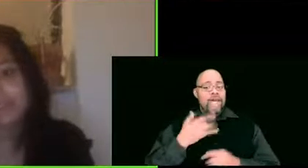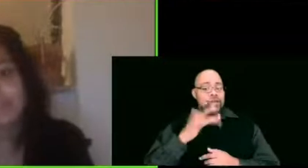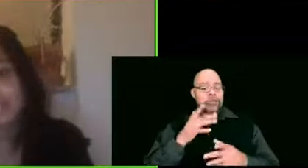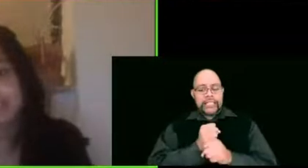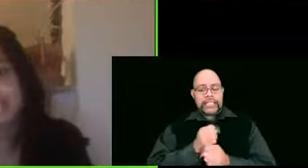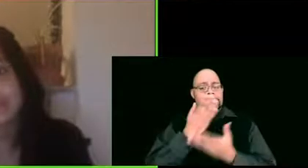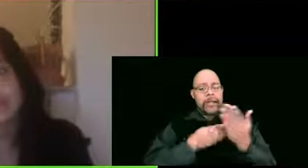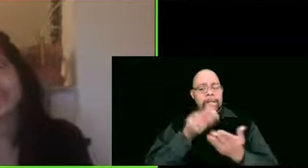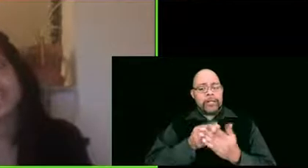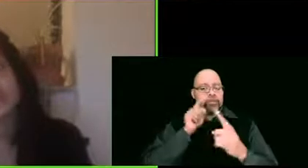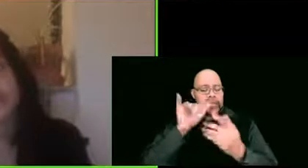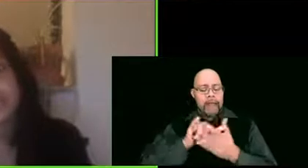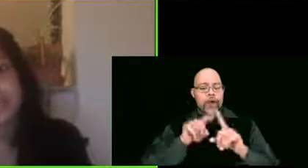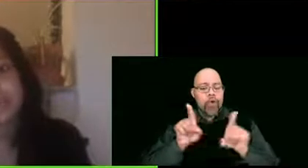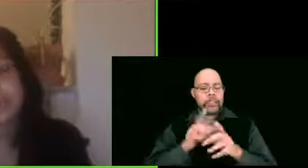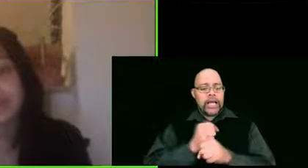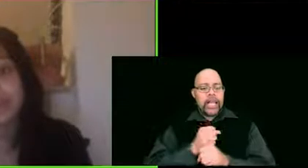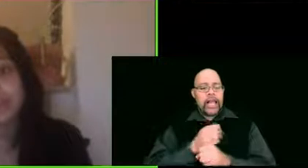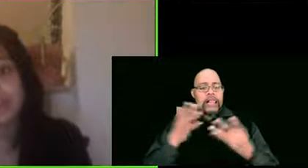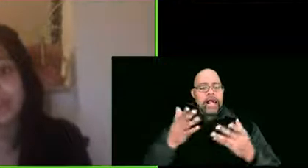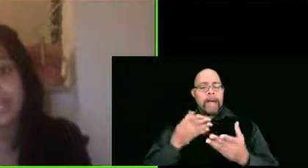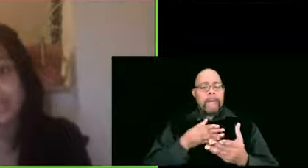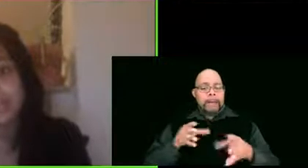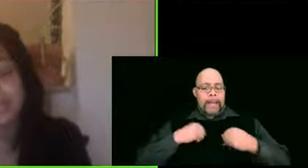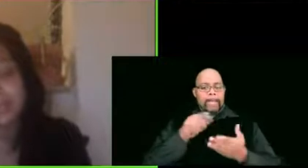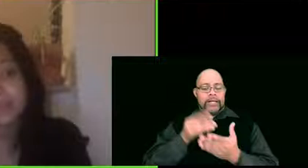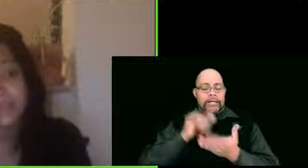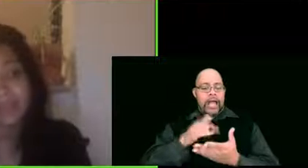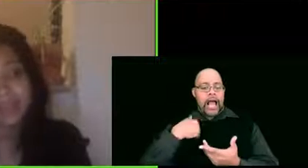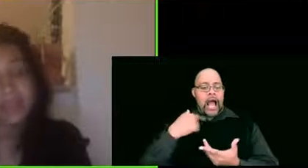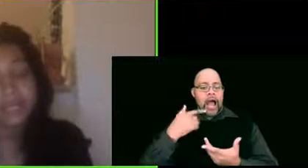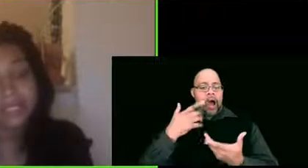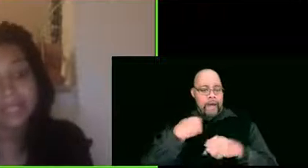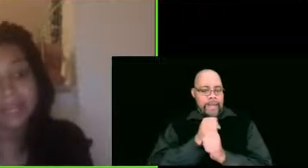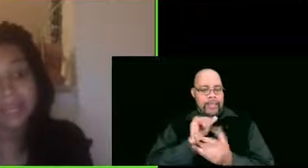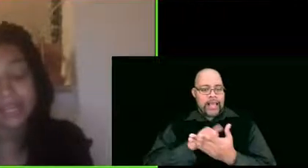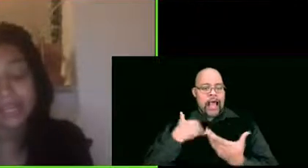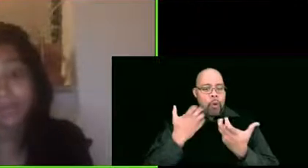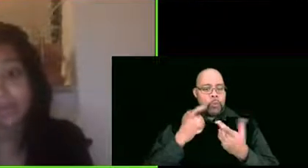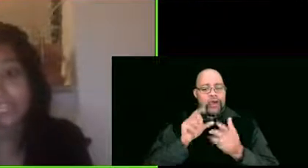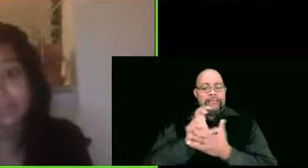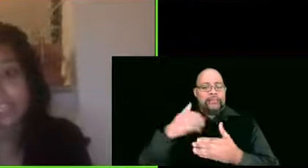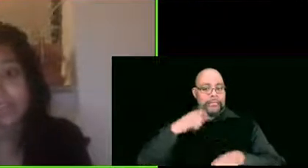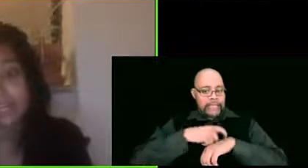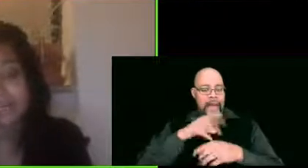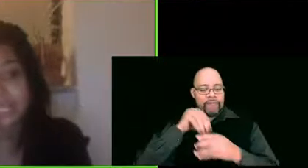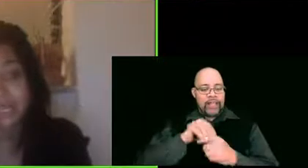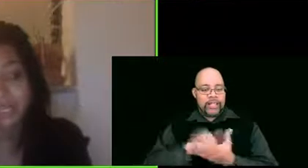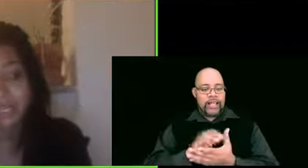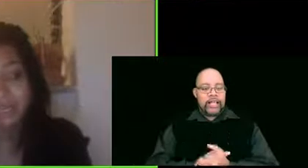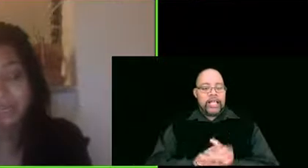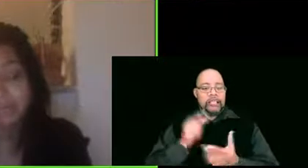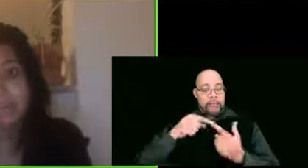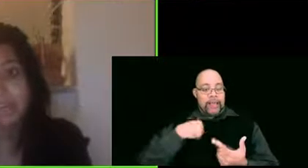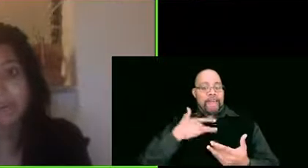was very fortunate to receive some funding toward it. But I also put a lot of my own money in because it was something that I wanted to make and I wanted to invest my time into.